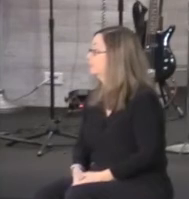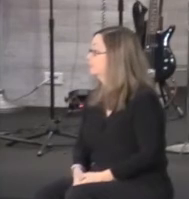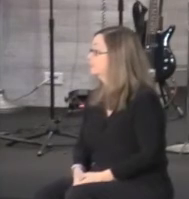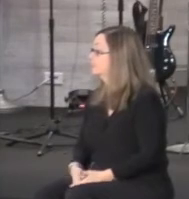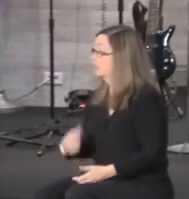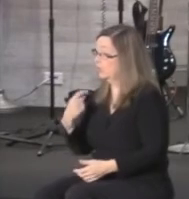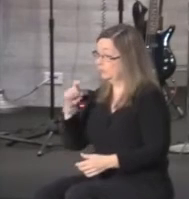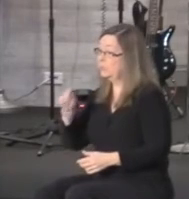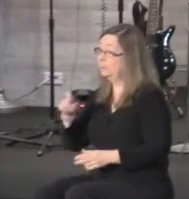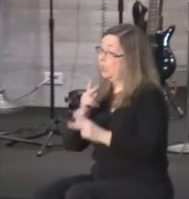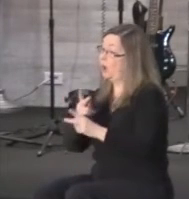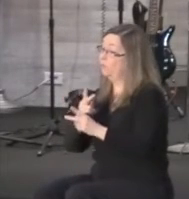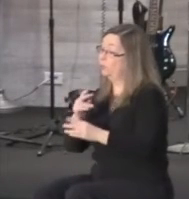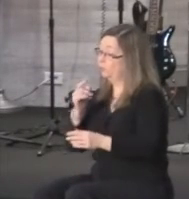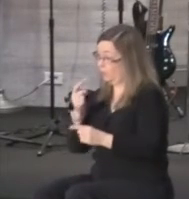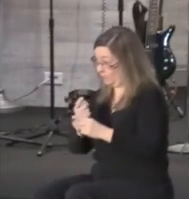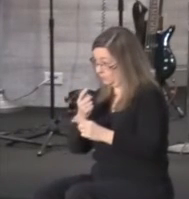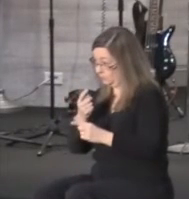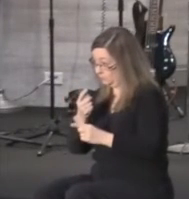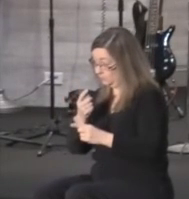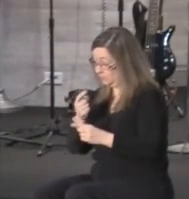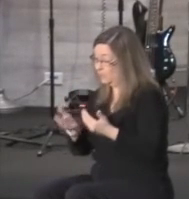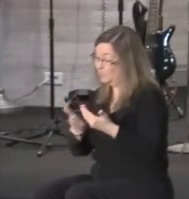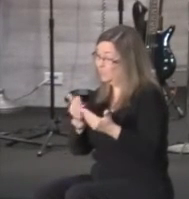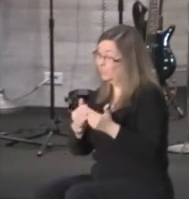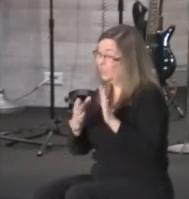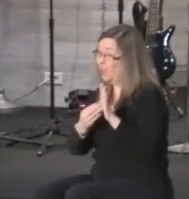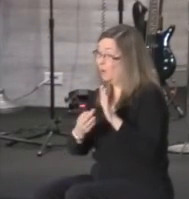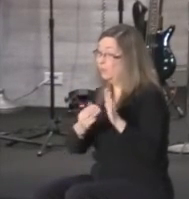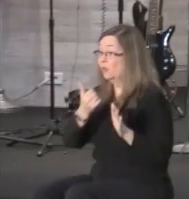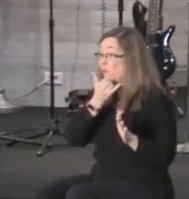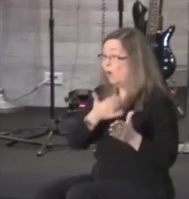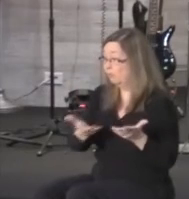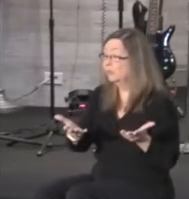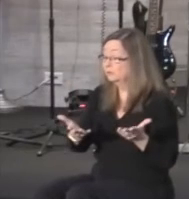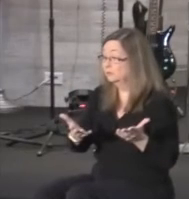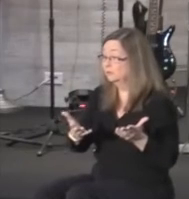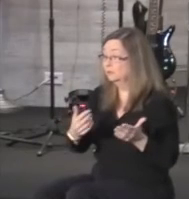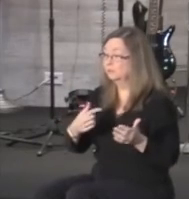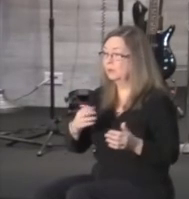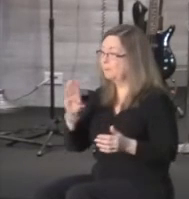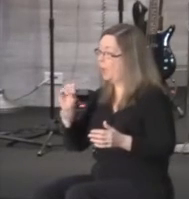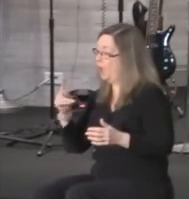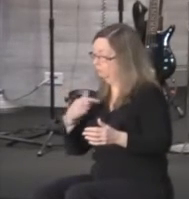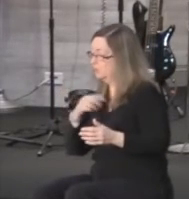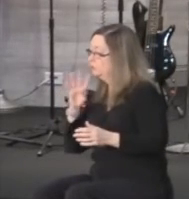But we have to be careful, right? It's easy to model something that's wrong. Bob and I were talking about this just before